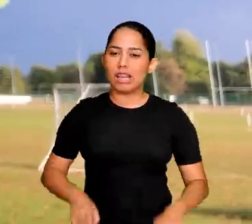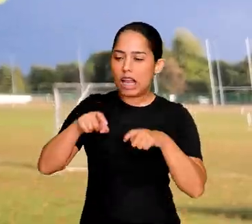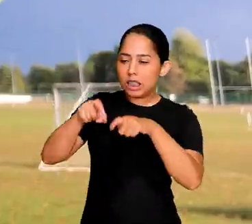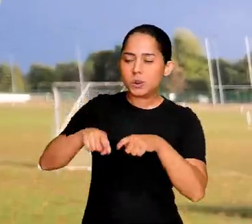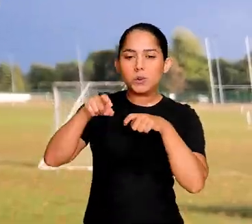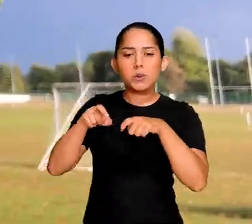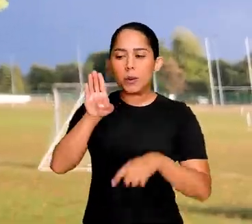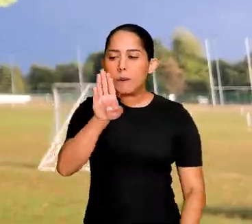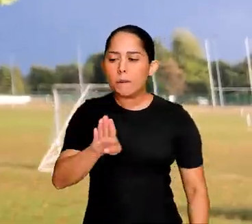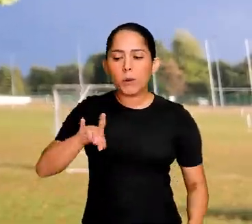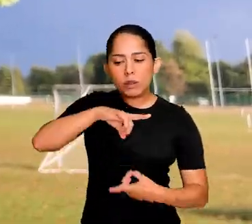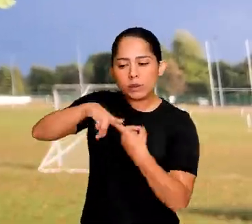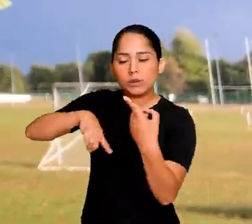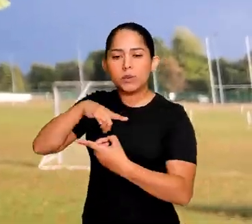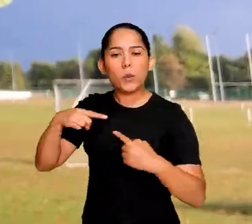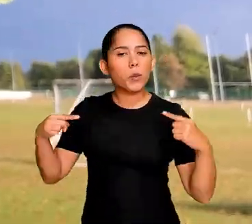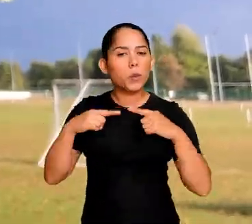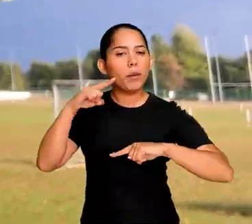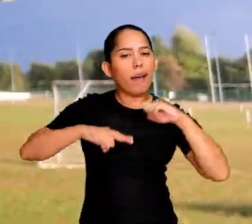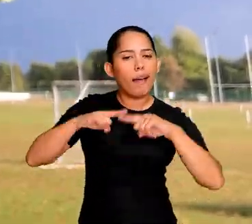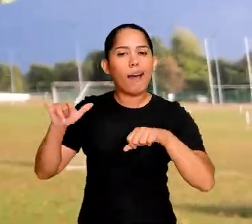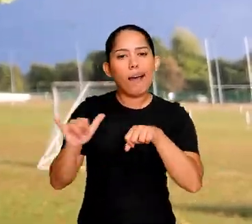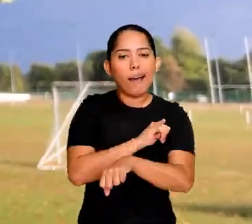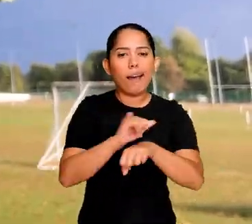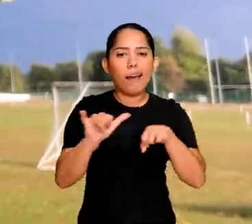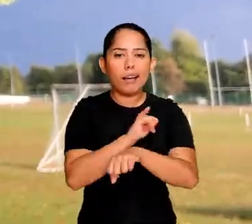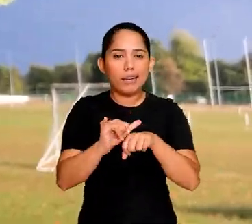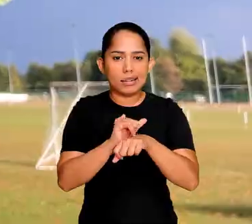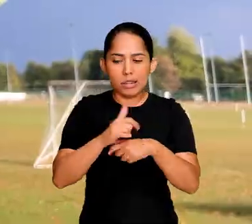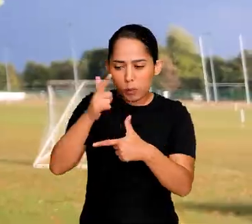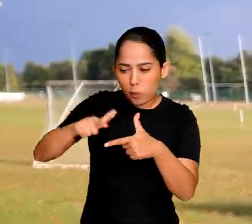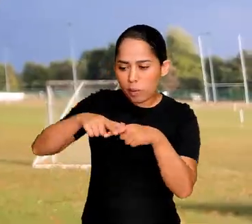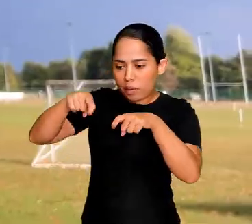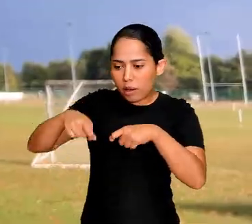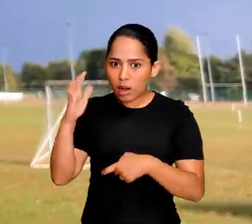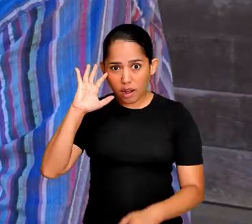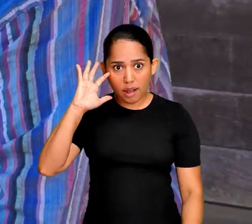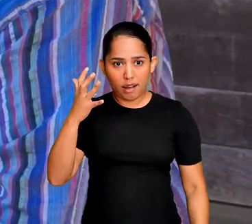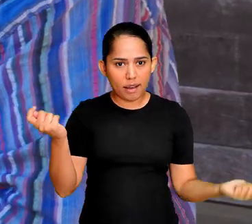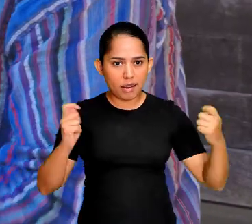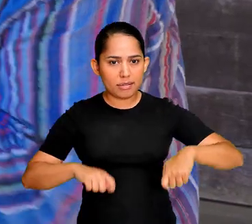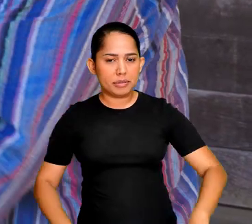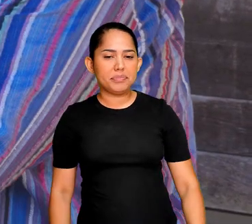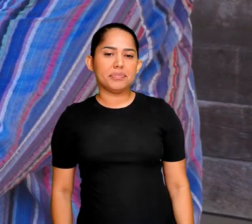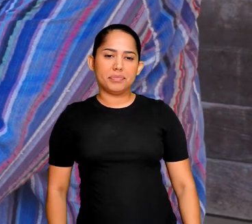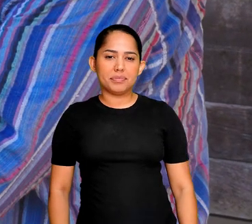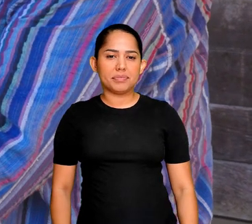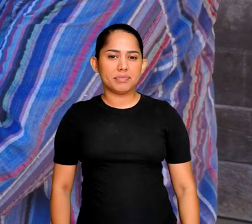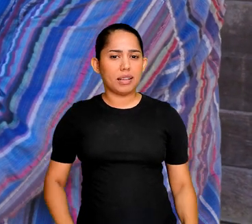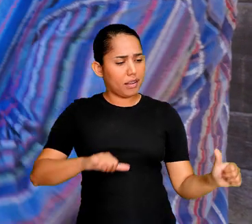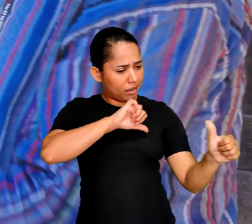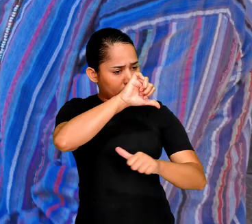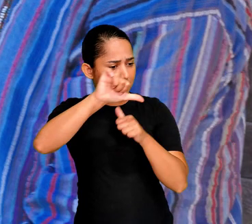tool to support small farmers and their huge problems in agriculture. Transformar